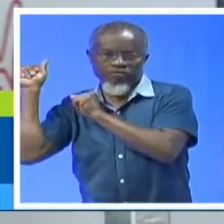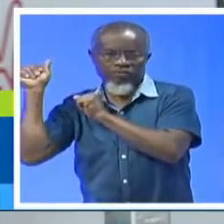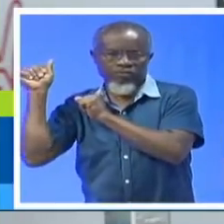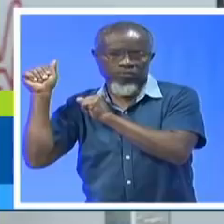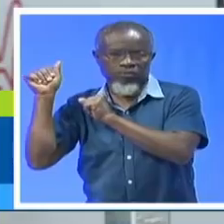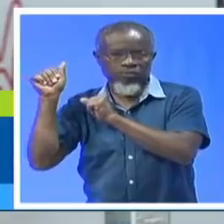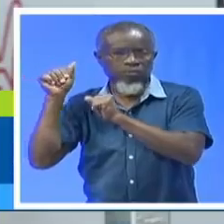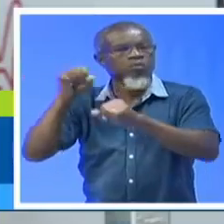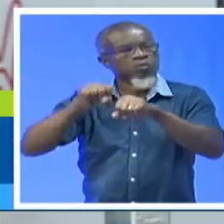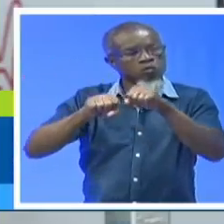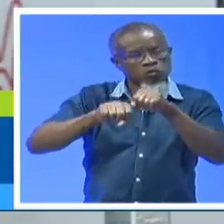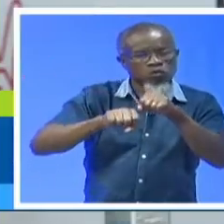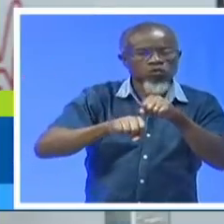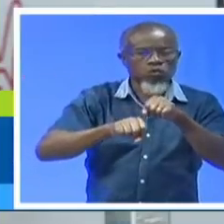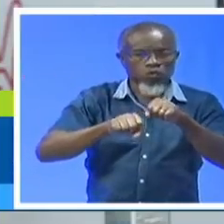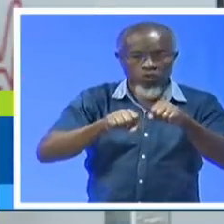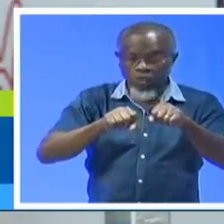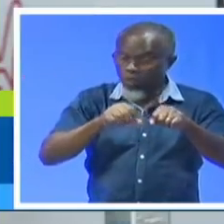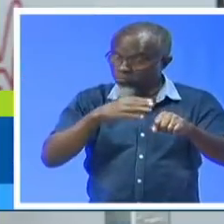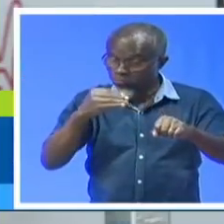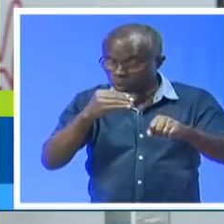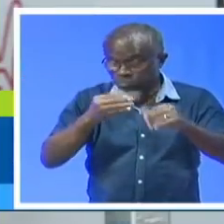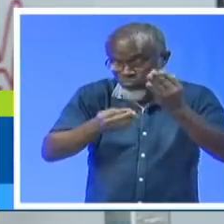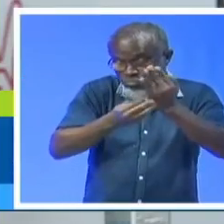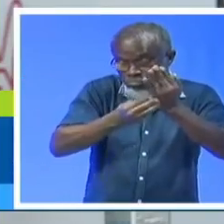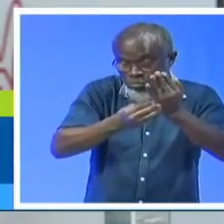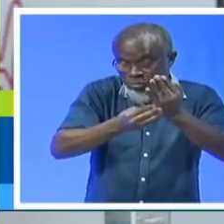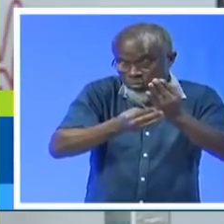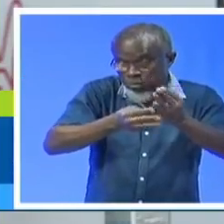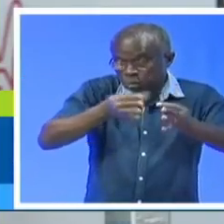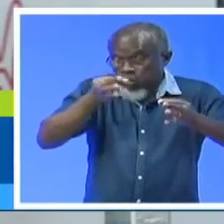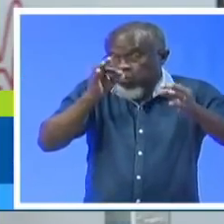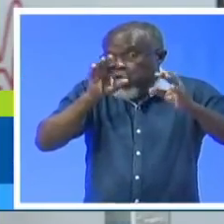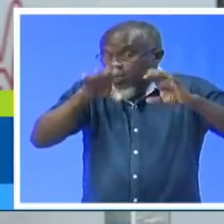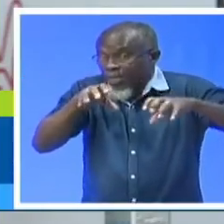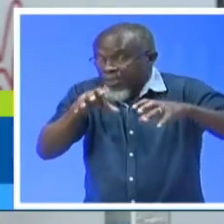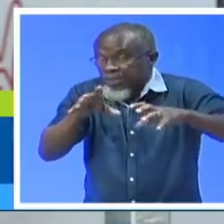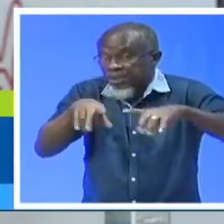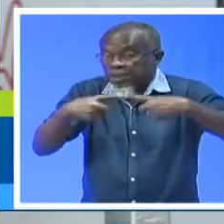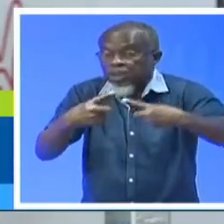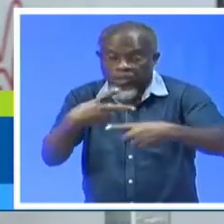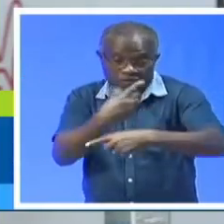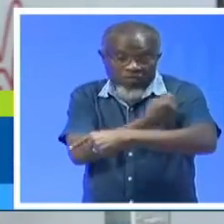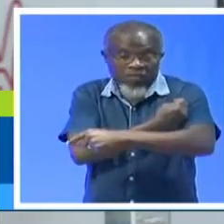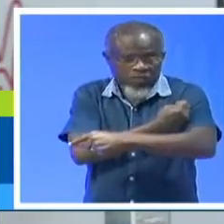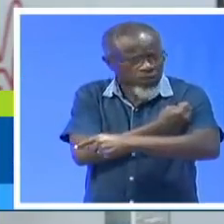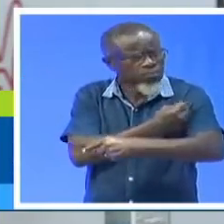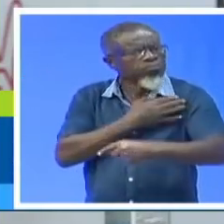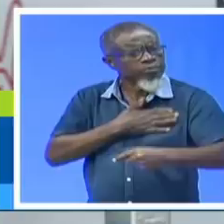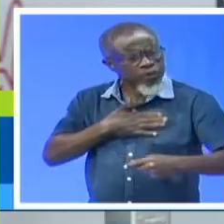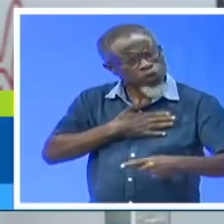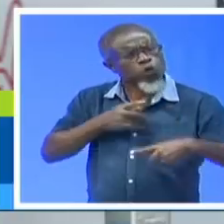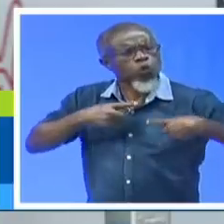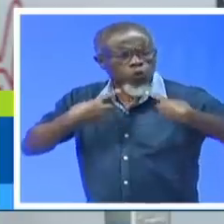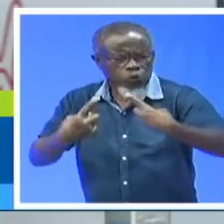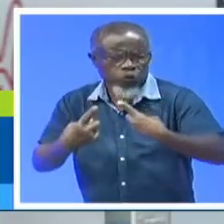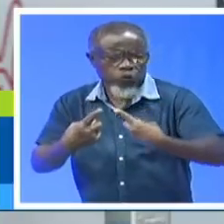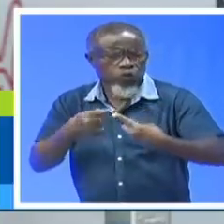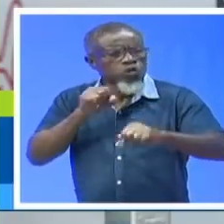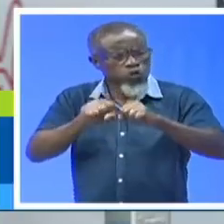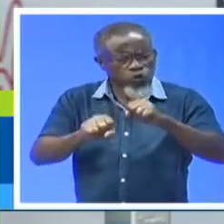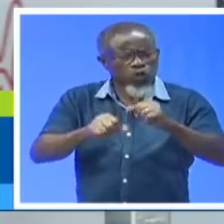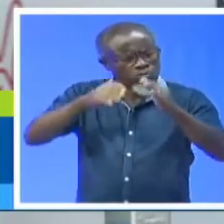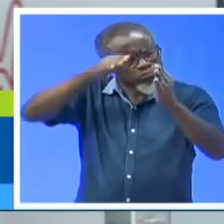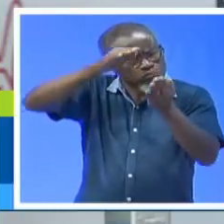can get vaccinated do so, so that they reduce their risk of getting the virus, reduce their risk